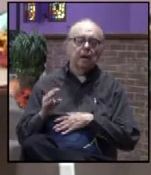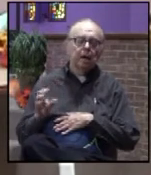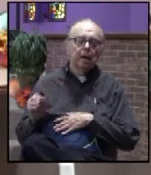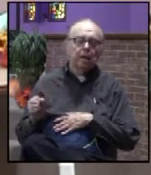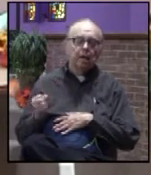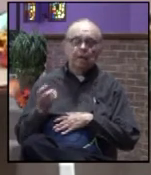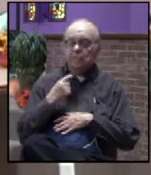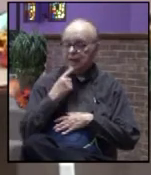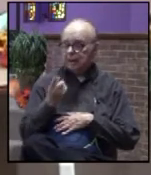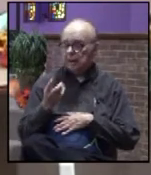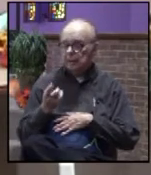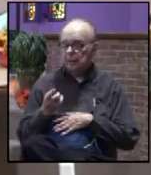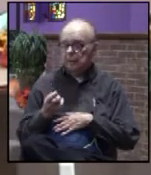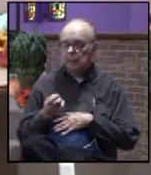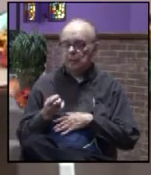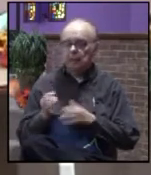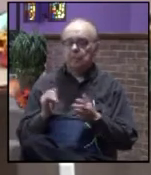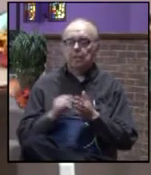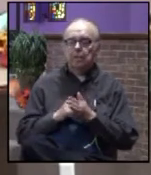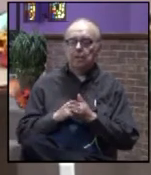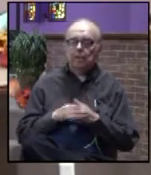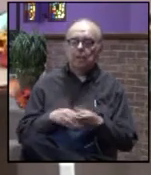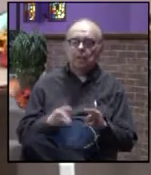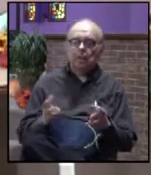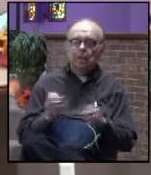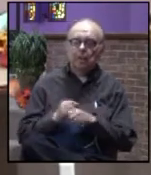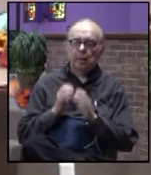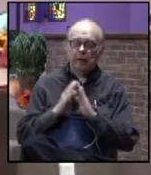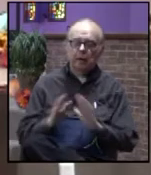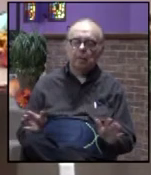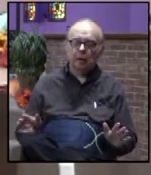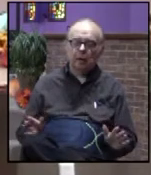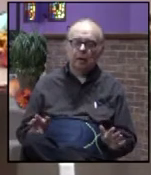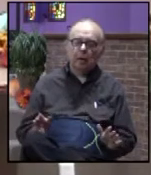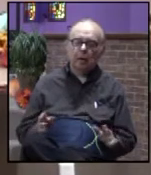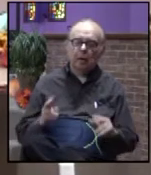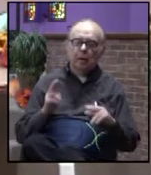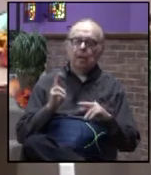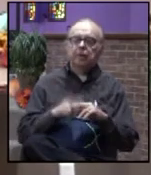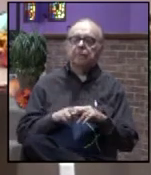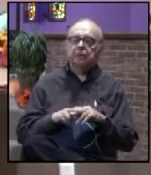you that the way you get peace is you sit there with your